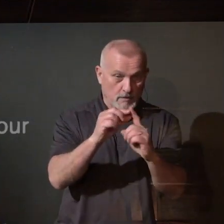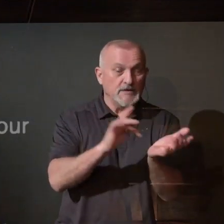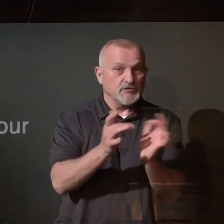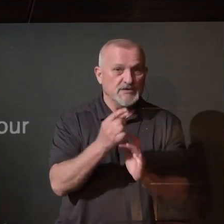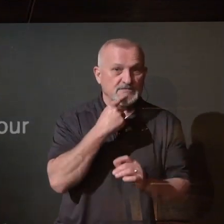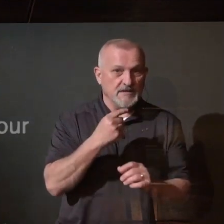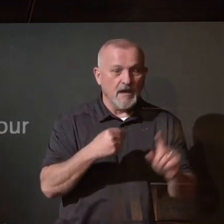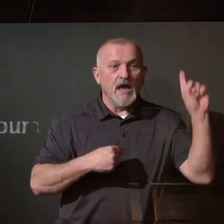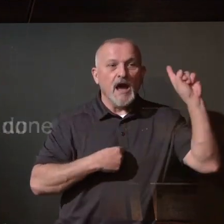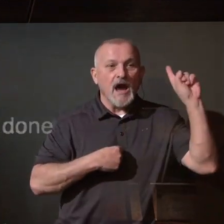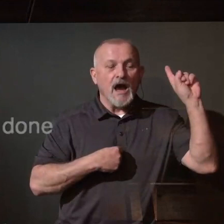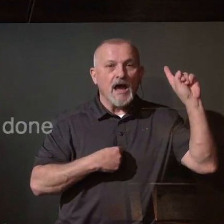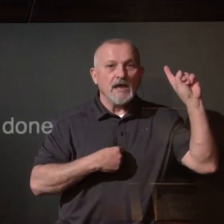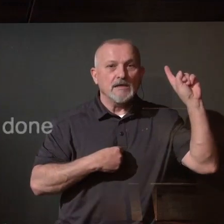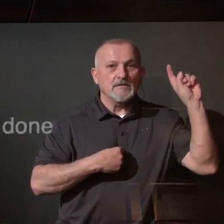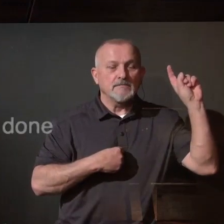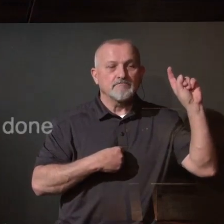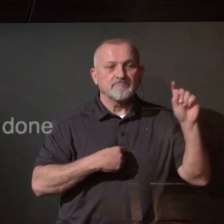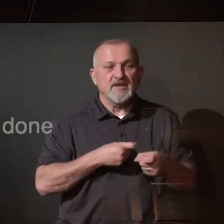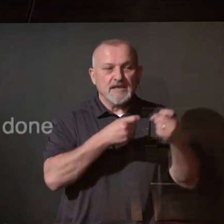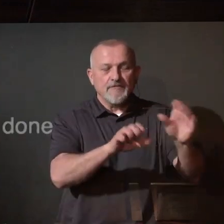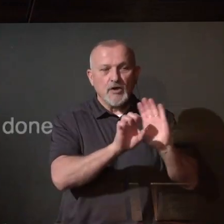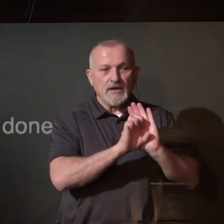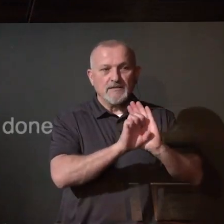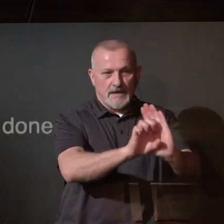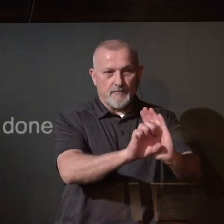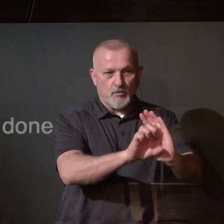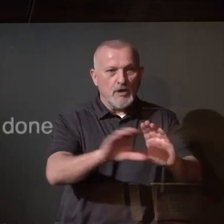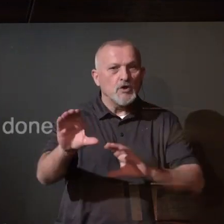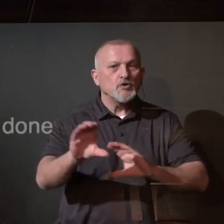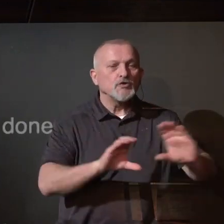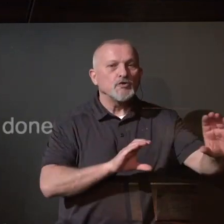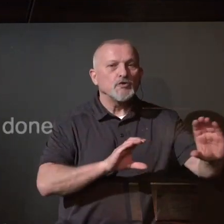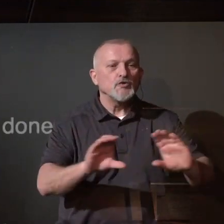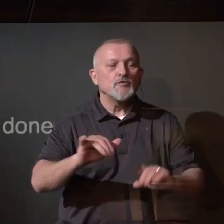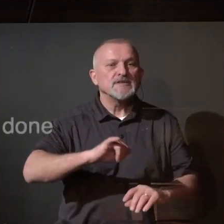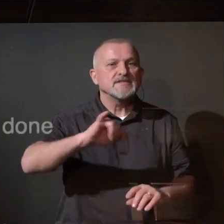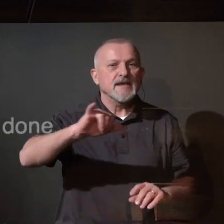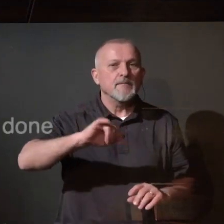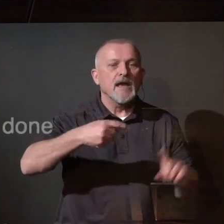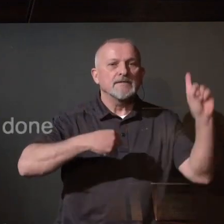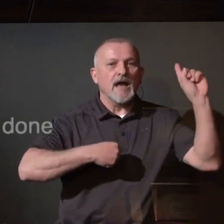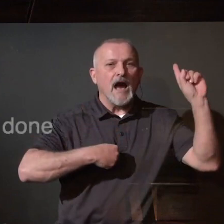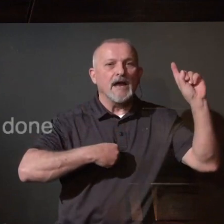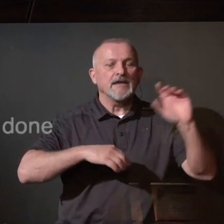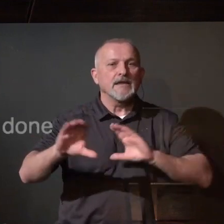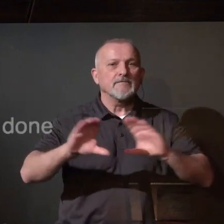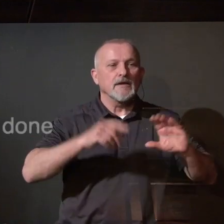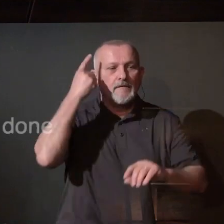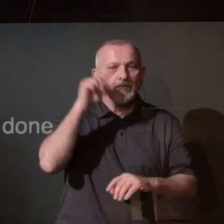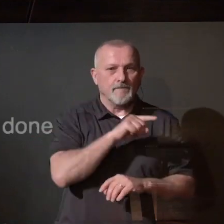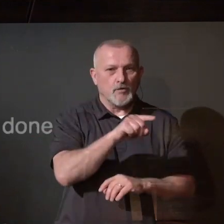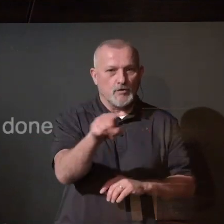given you an example to follow. Do as I have done to